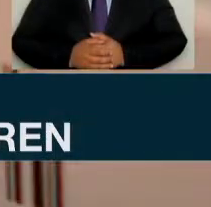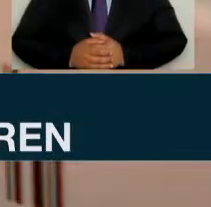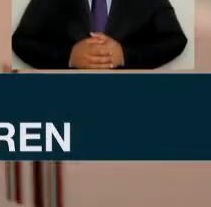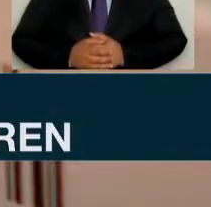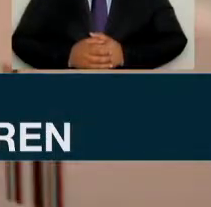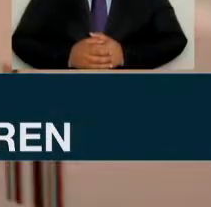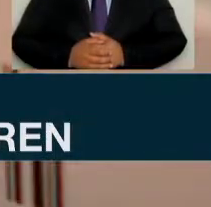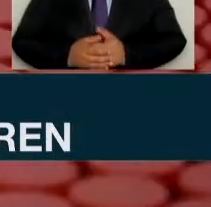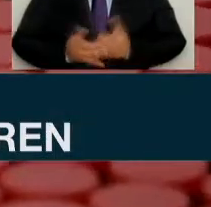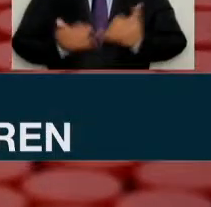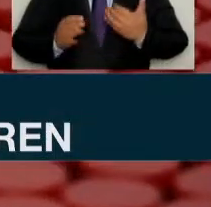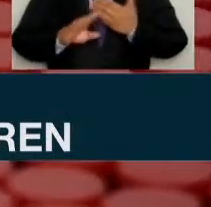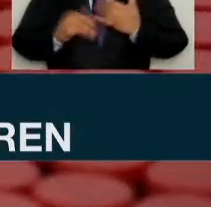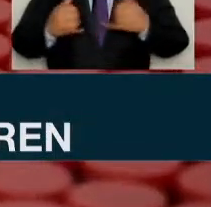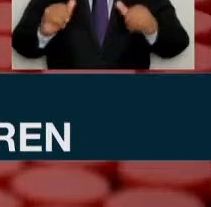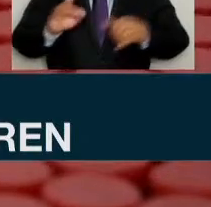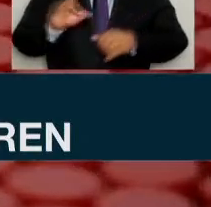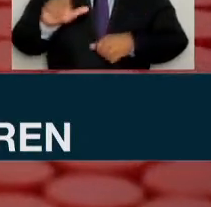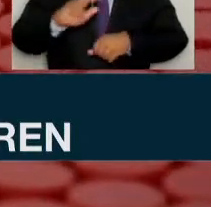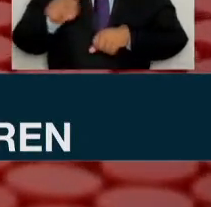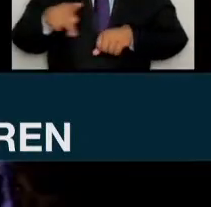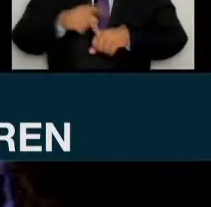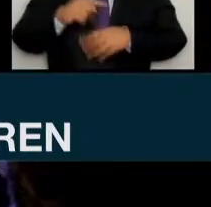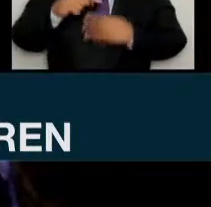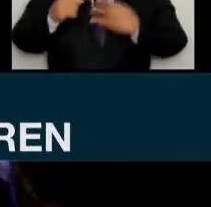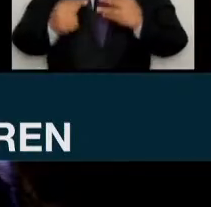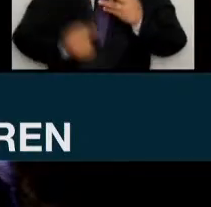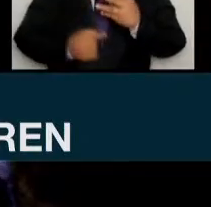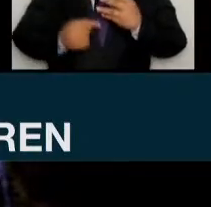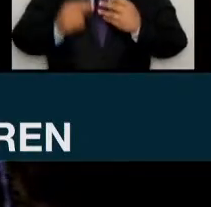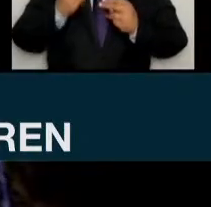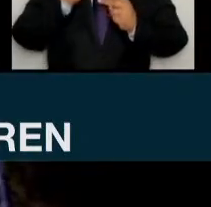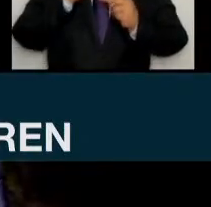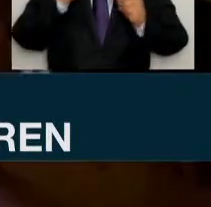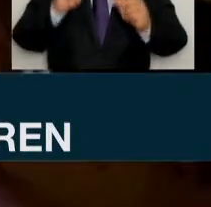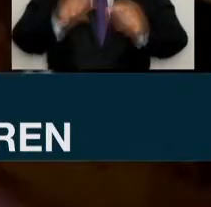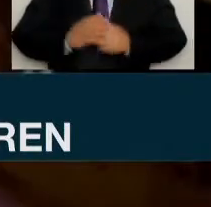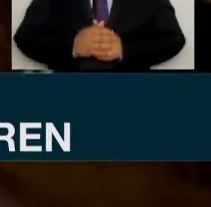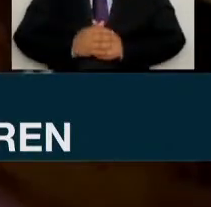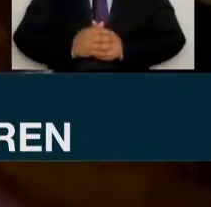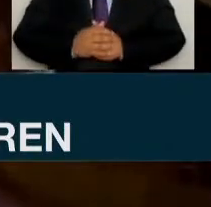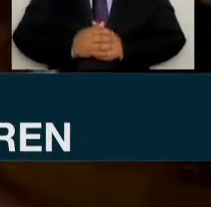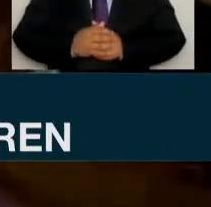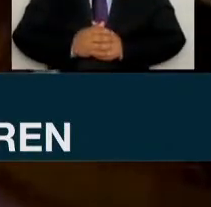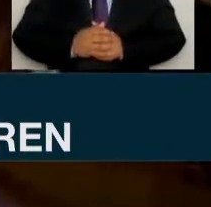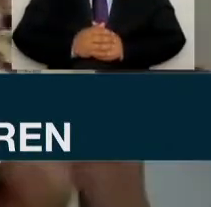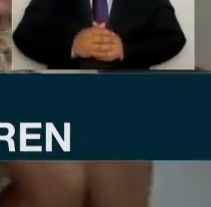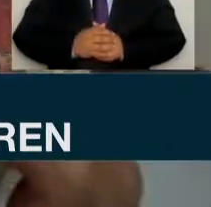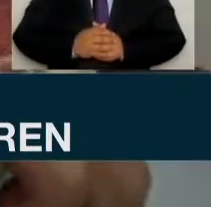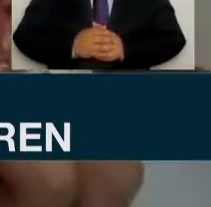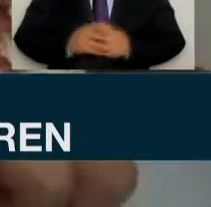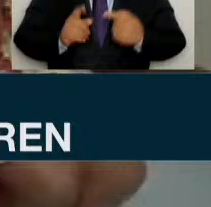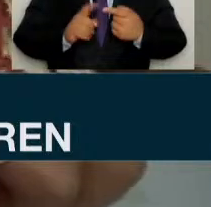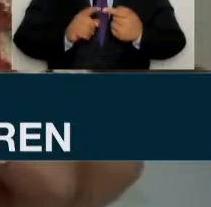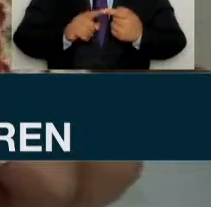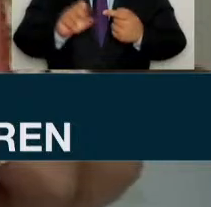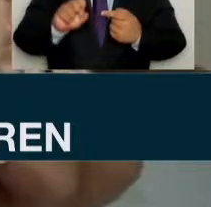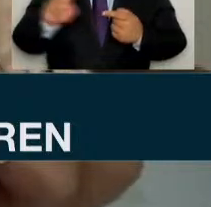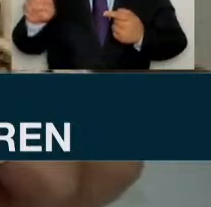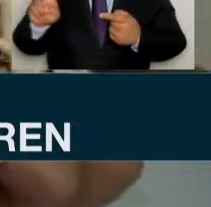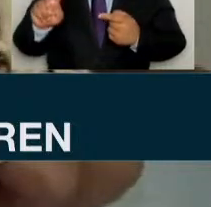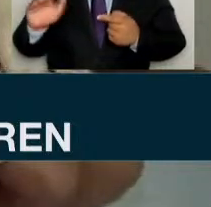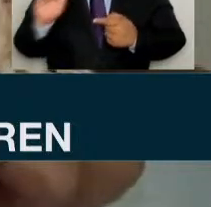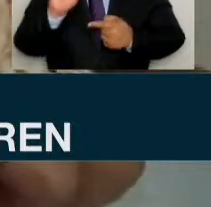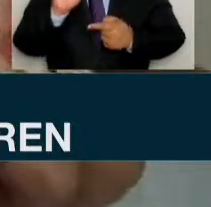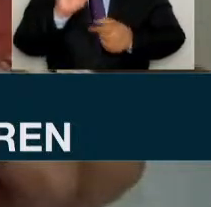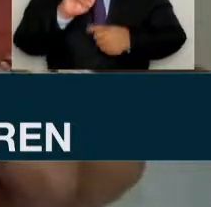And we are back. You're still with Dateline Philippines here on ANC. Here's another look at our headlines this noon. Sinovac asks Philippine authorities